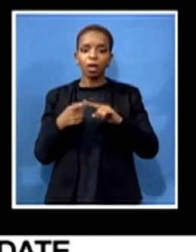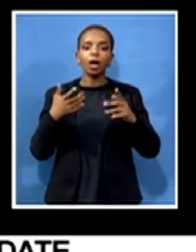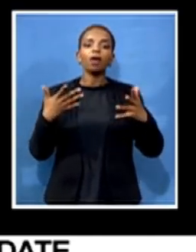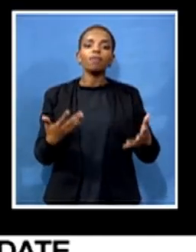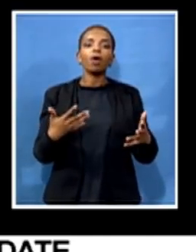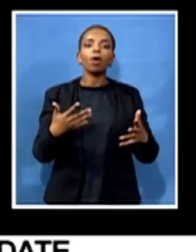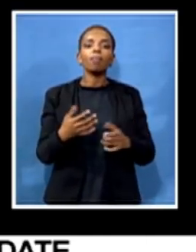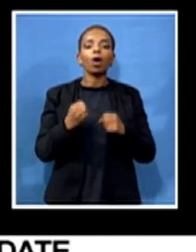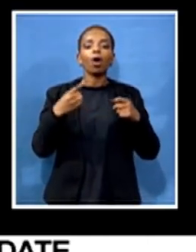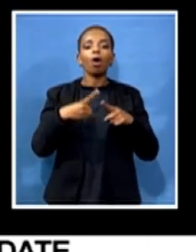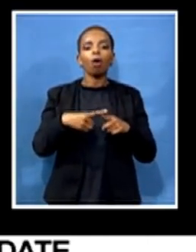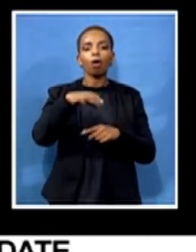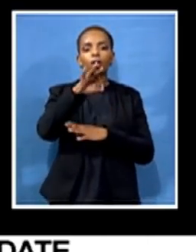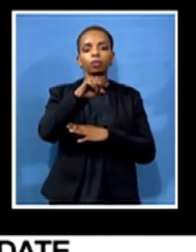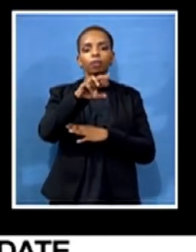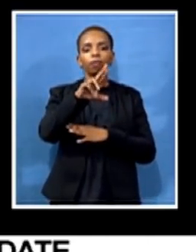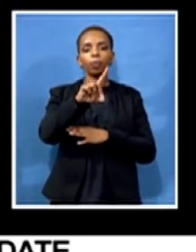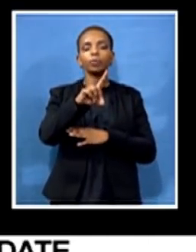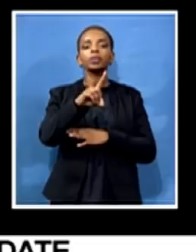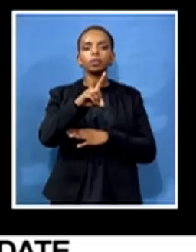indeed people who smoke